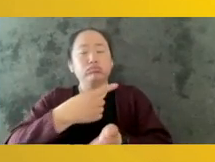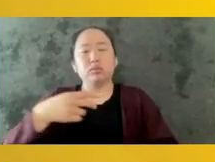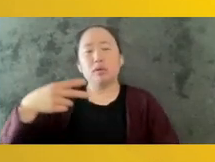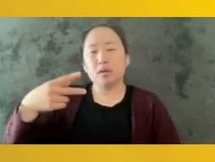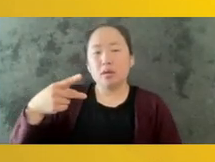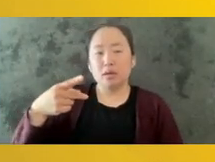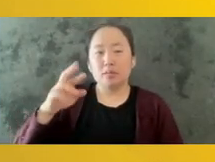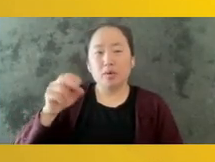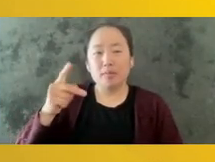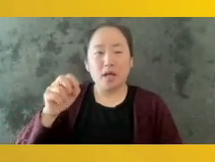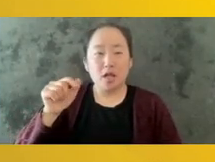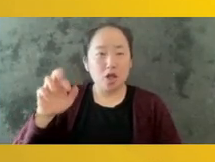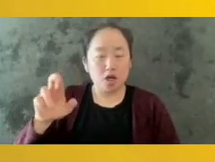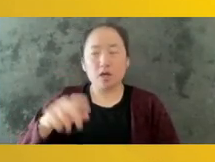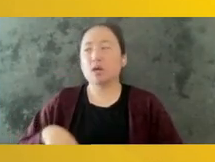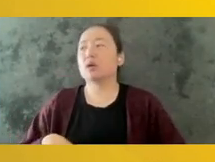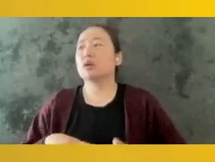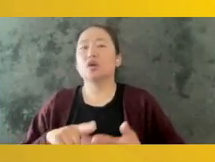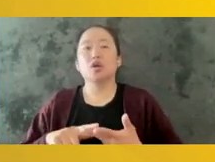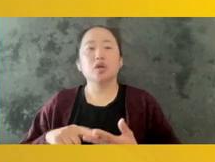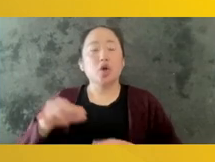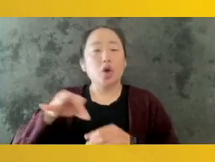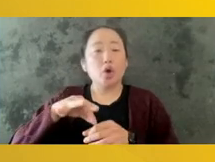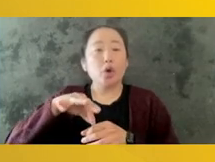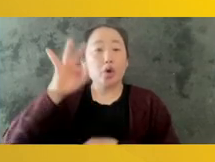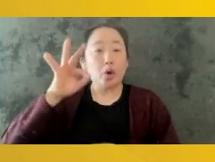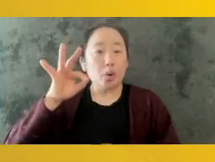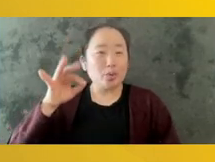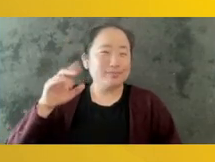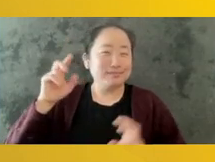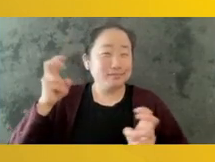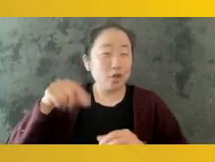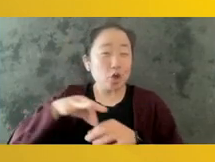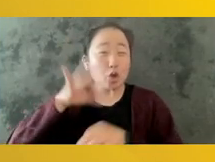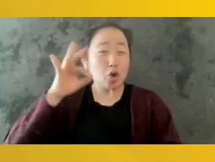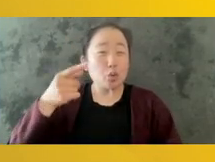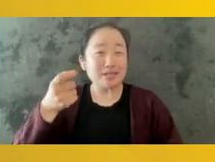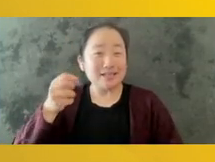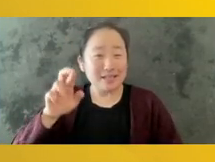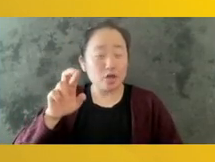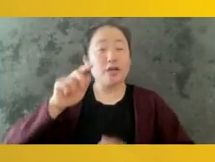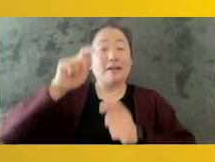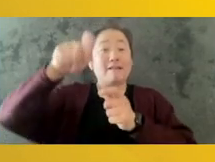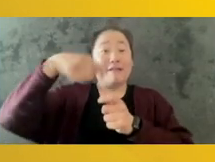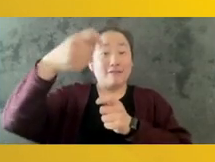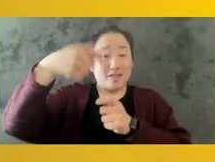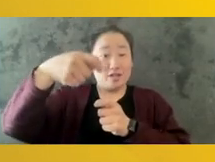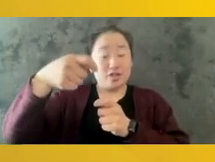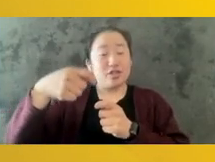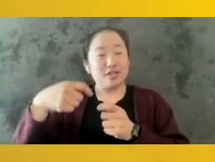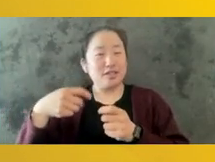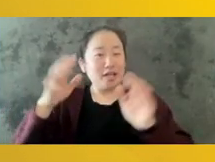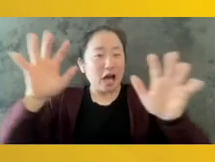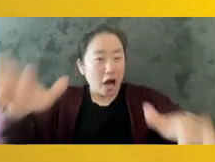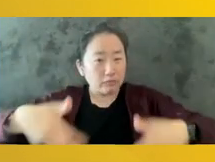that is not been recovered and is left in the ocean, even though it's no longer being used for fishing.